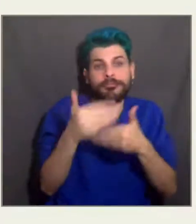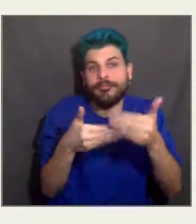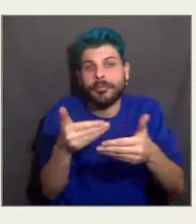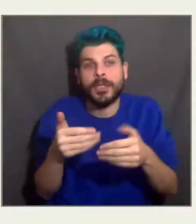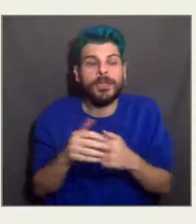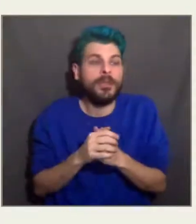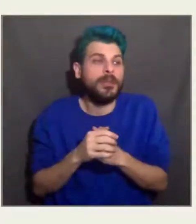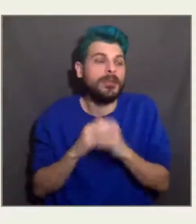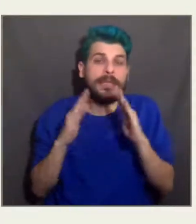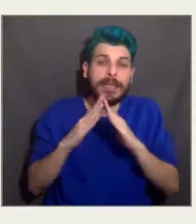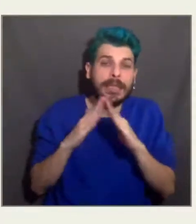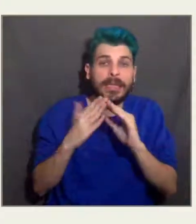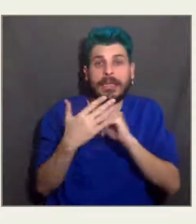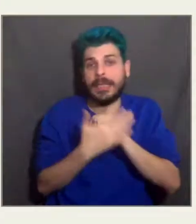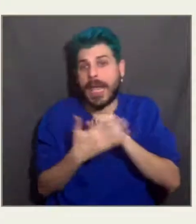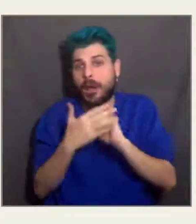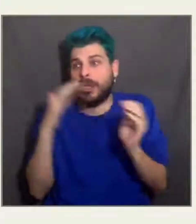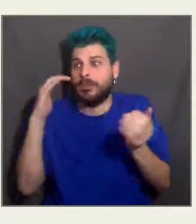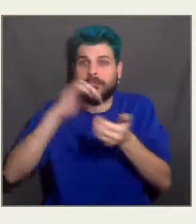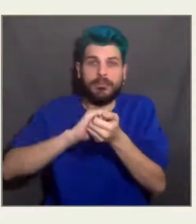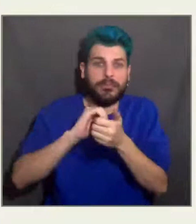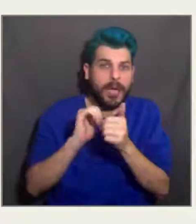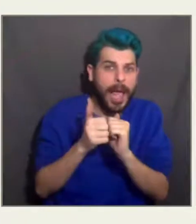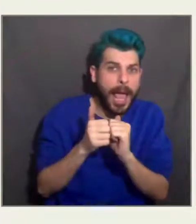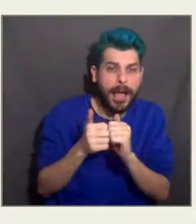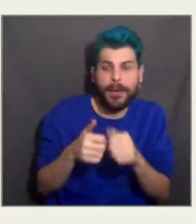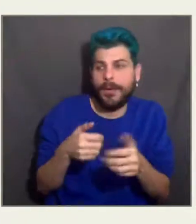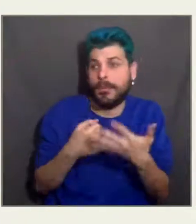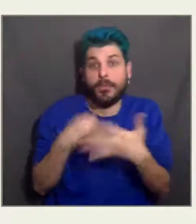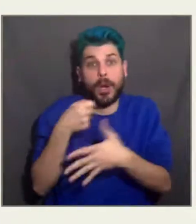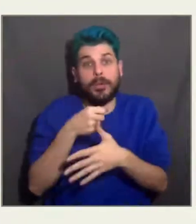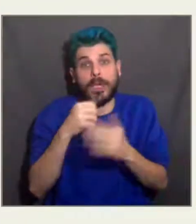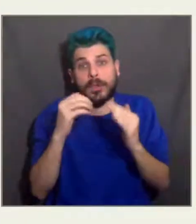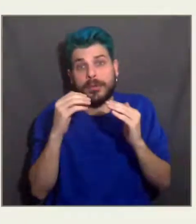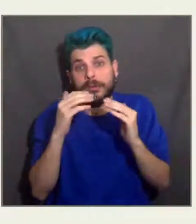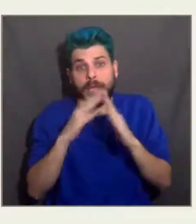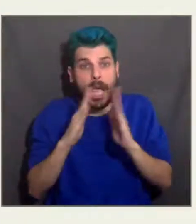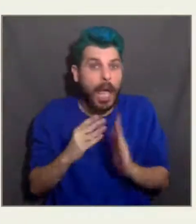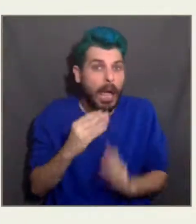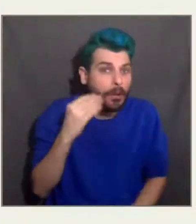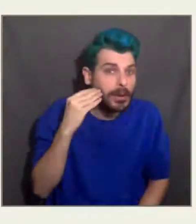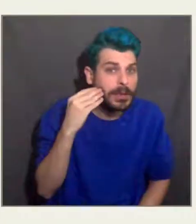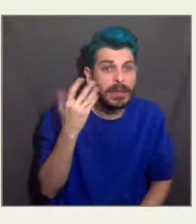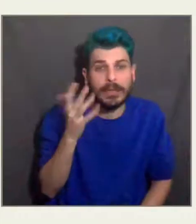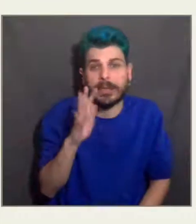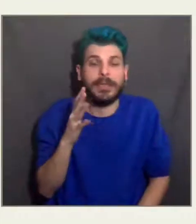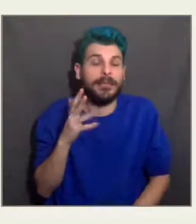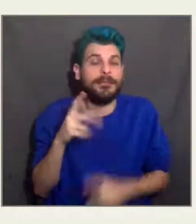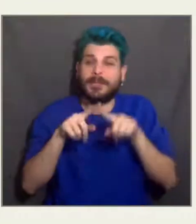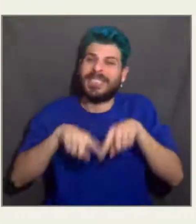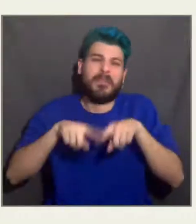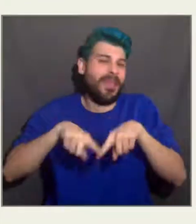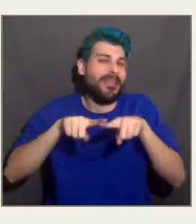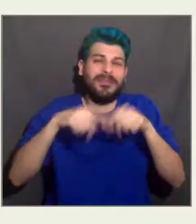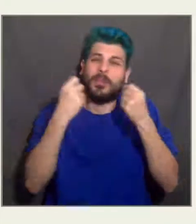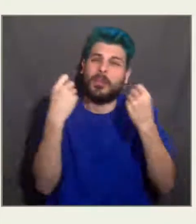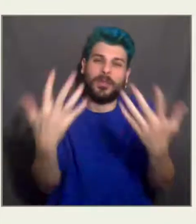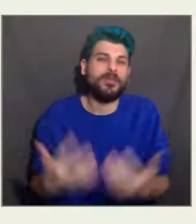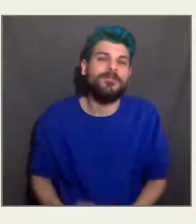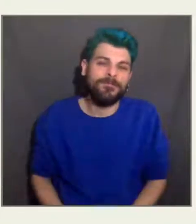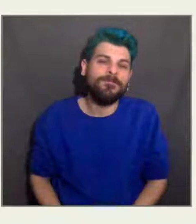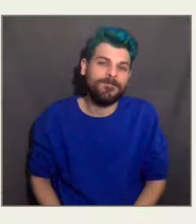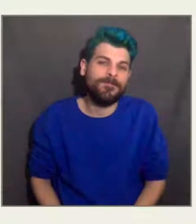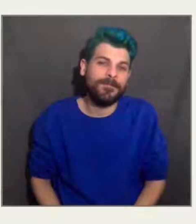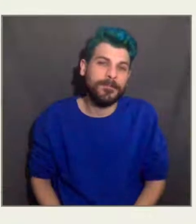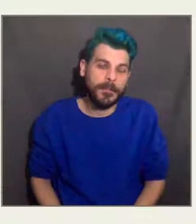to say affordable housing is a priority, and here's how we're going to help to do that? Thank you. I appreciate that. I have a